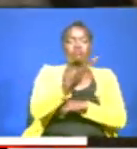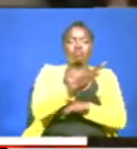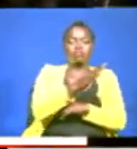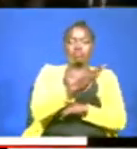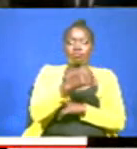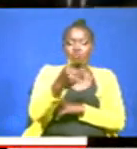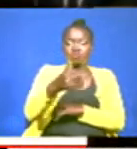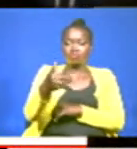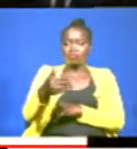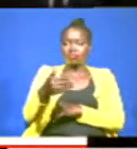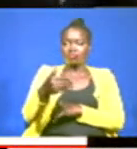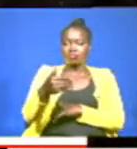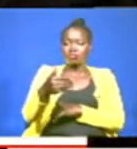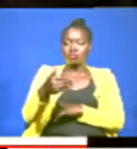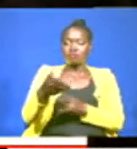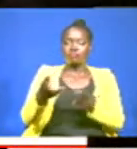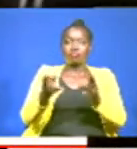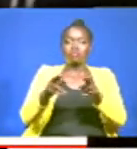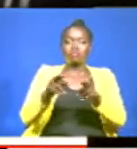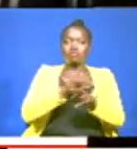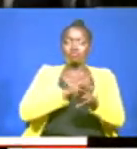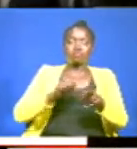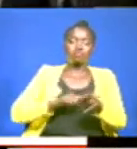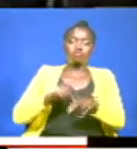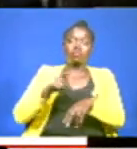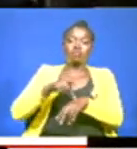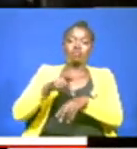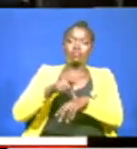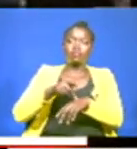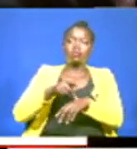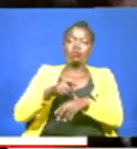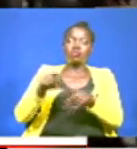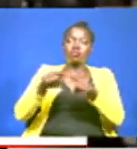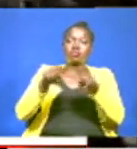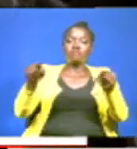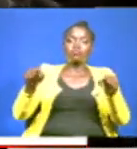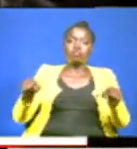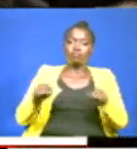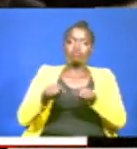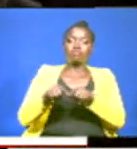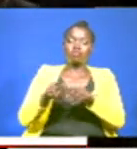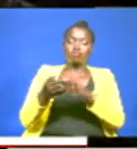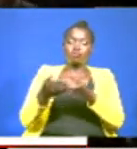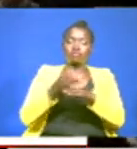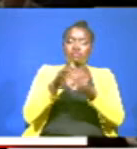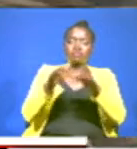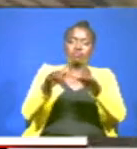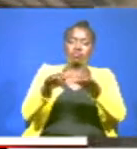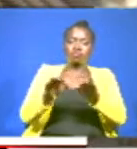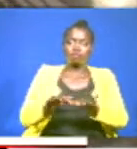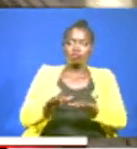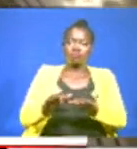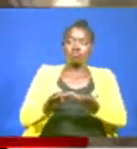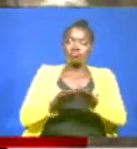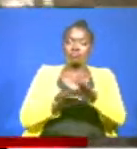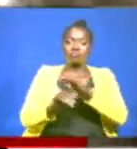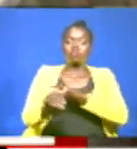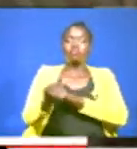The funeral will take place in St. Peter's Square before the Pope Emeritus is laid to rest in the tombs beneath the